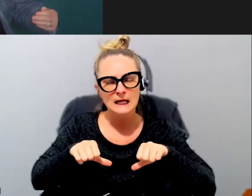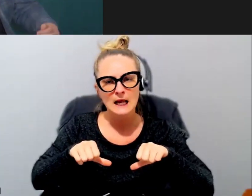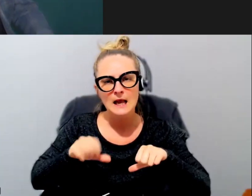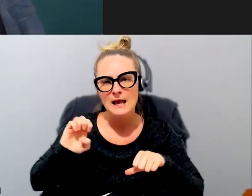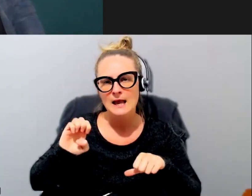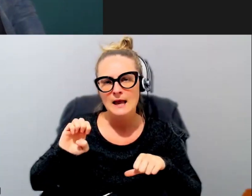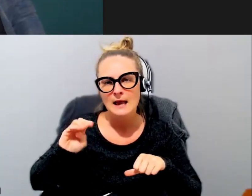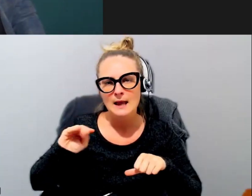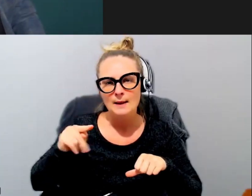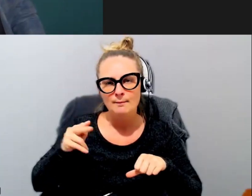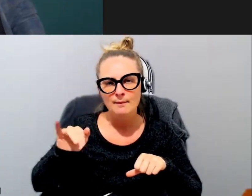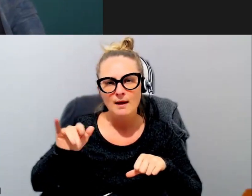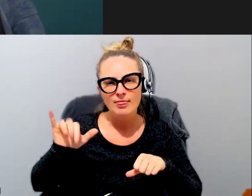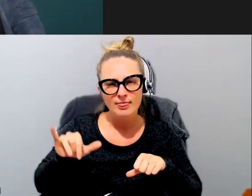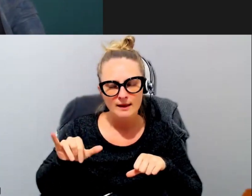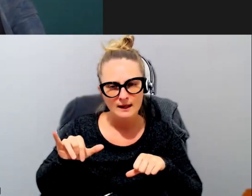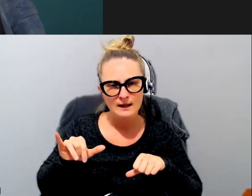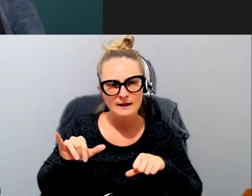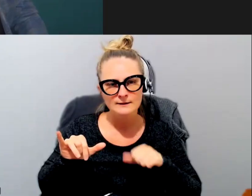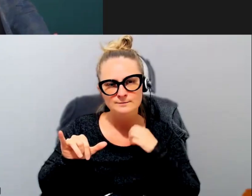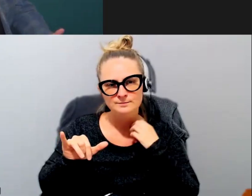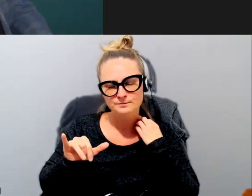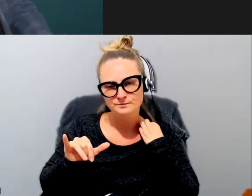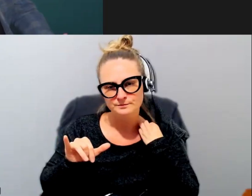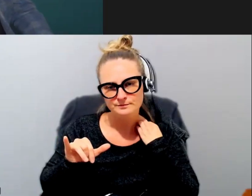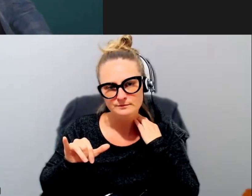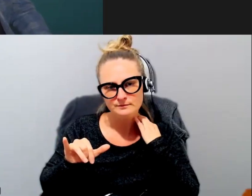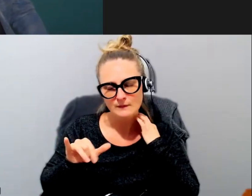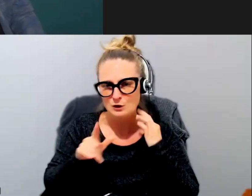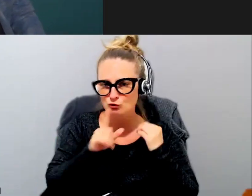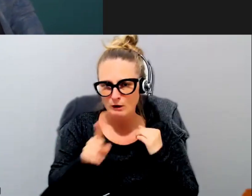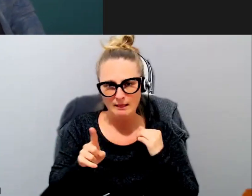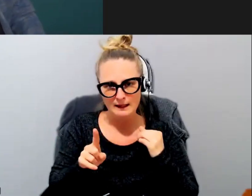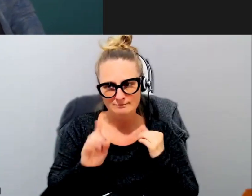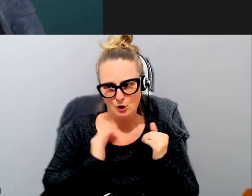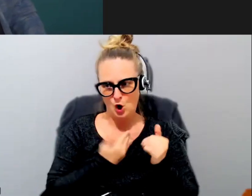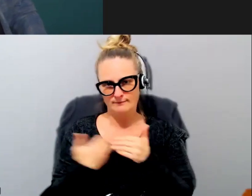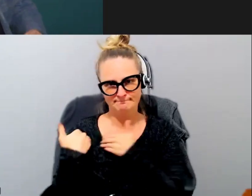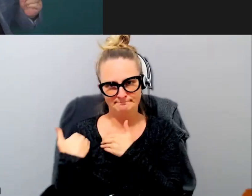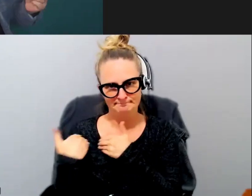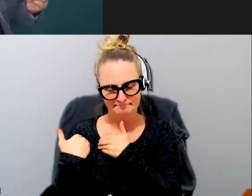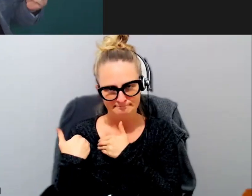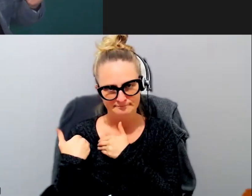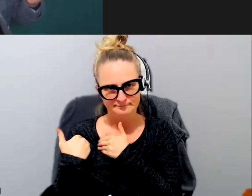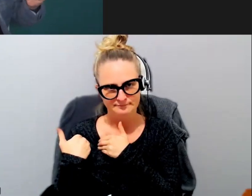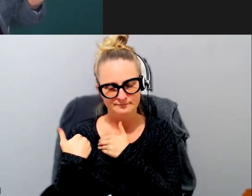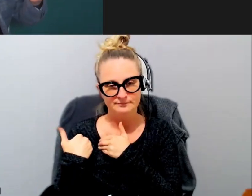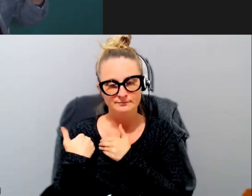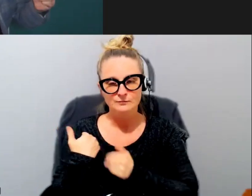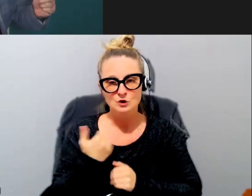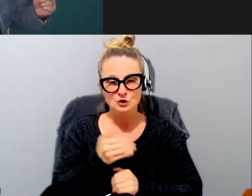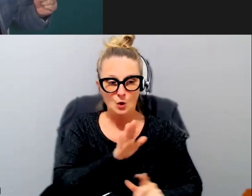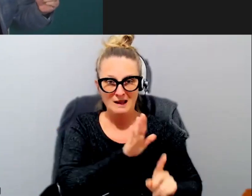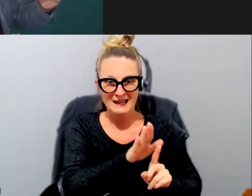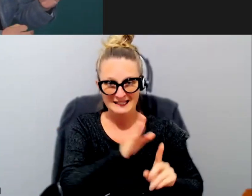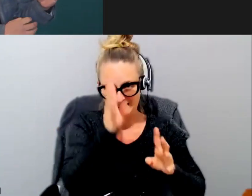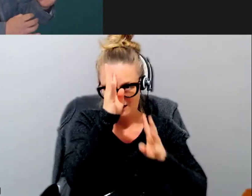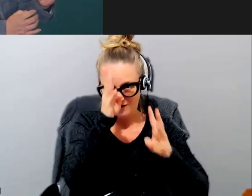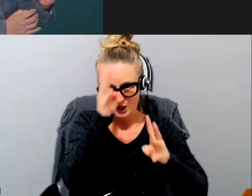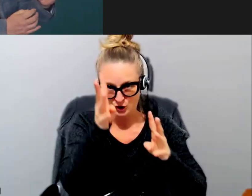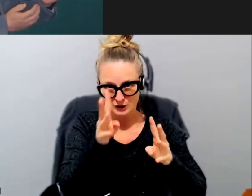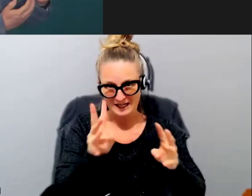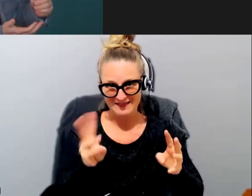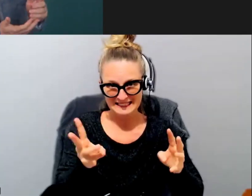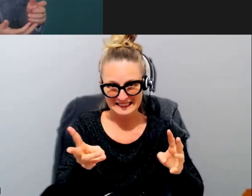empathy, and that it's up to us. So what the innovation he did in the mid-60s was